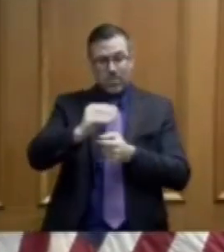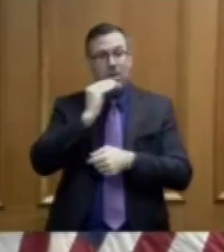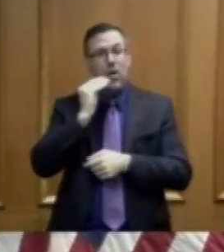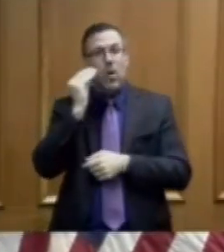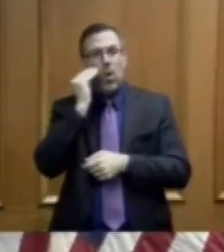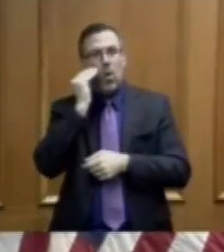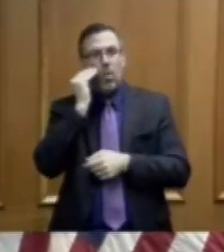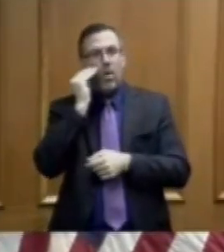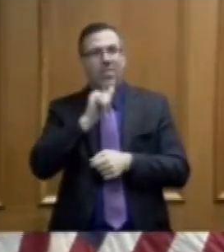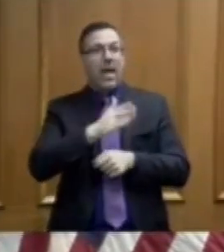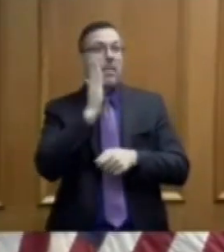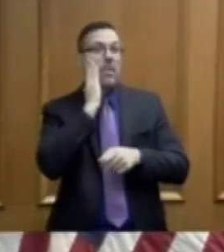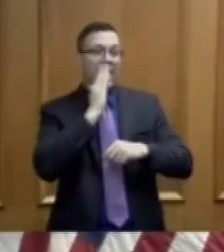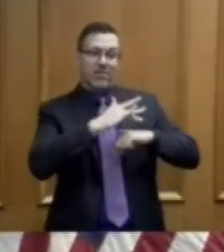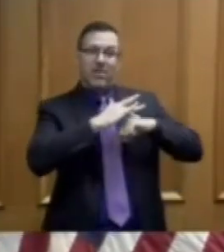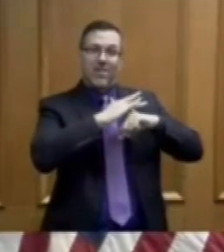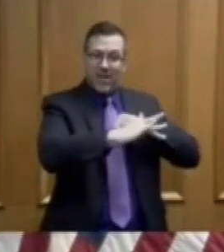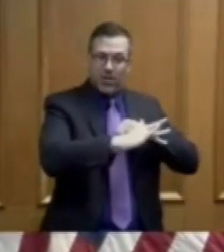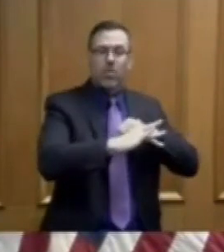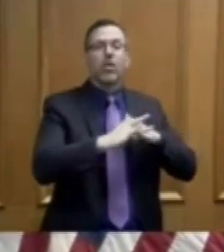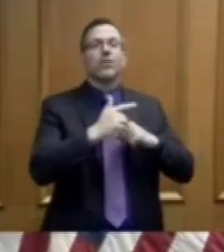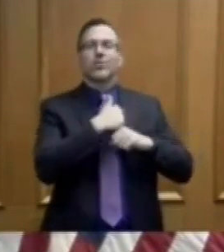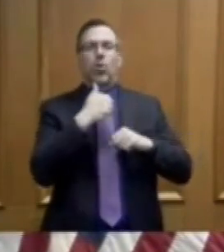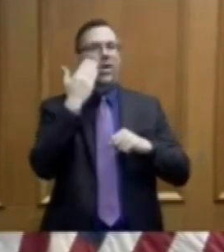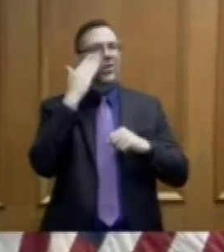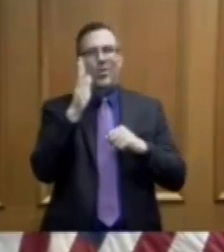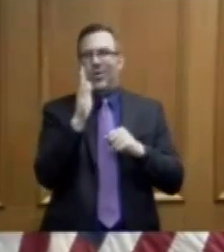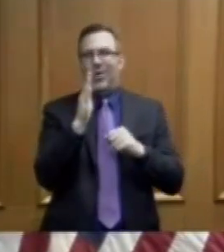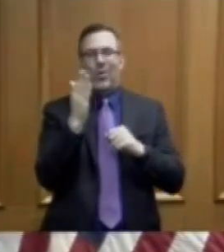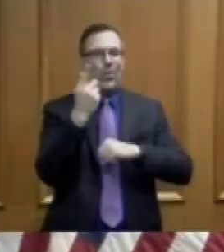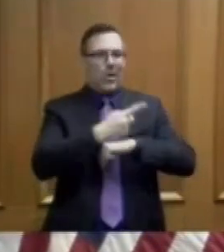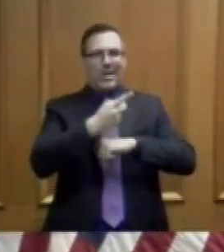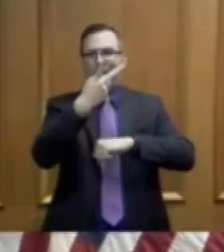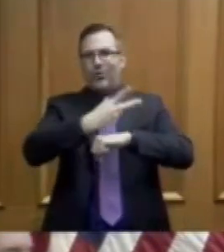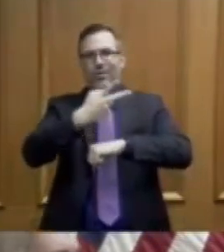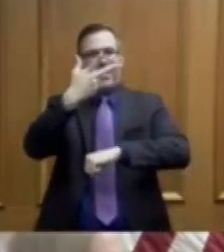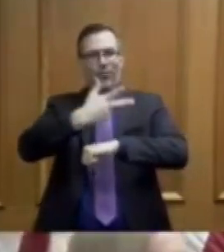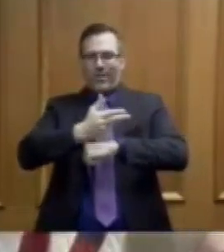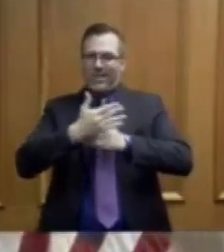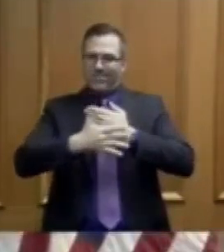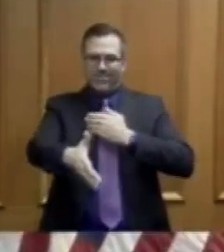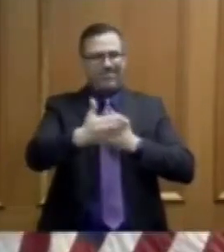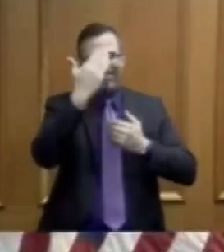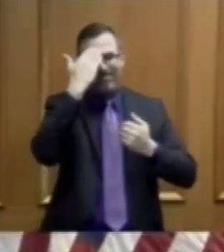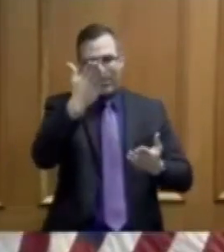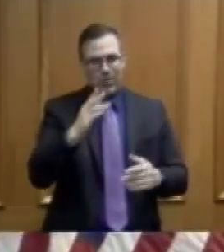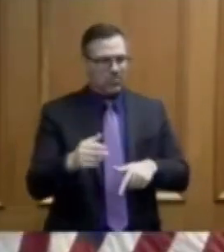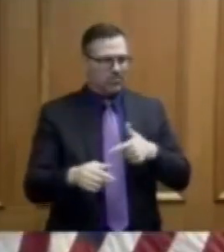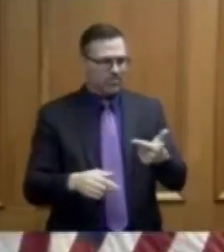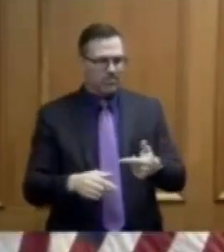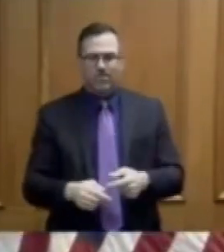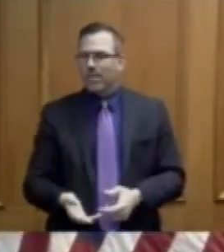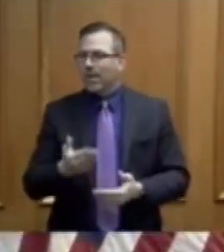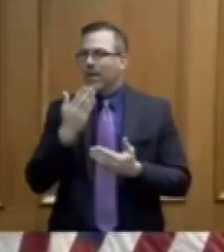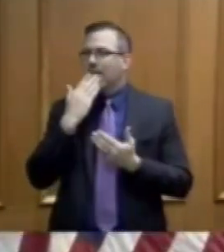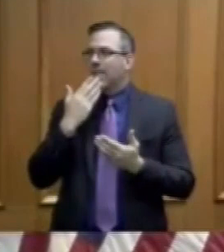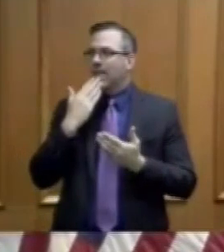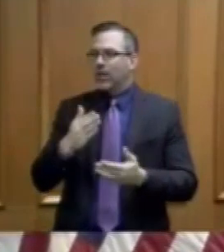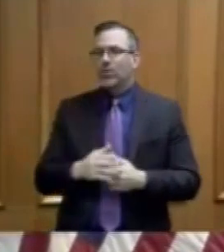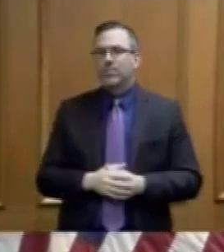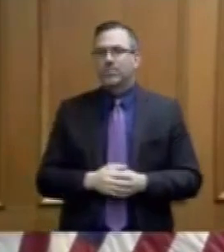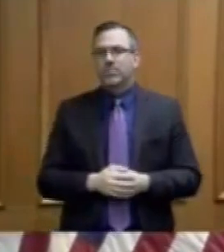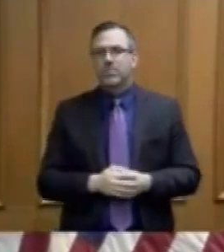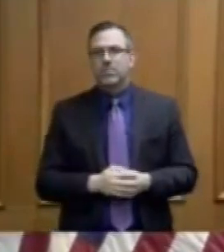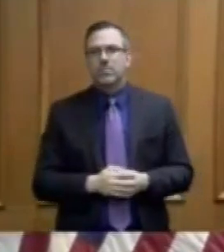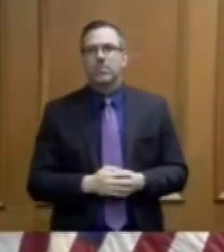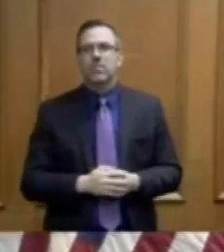we might be in a day or two or three, but you can address specific numbers. Sure, thank you, Governor. So I have